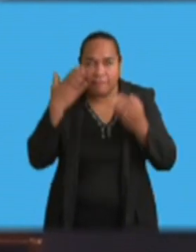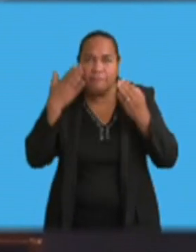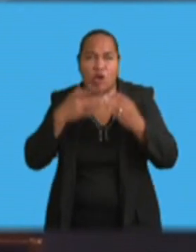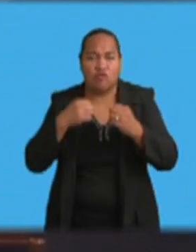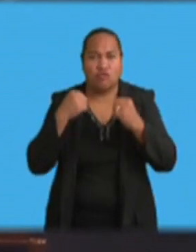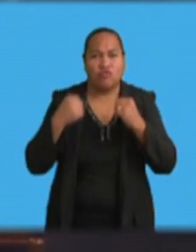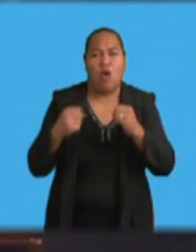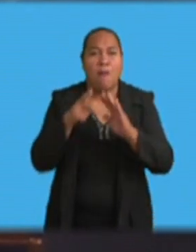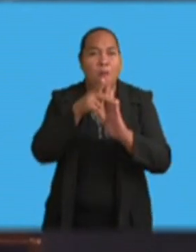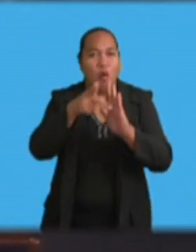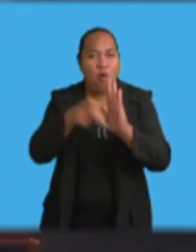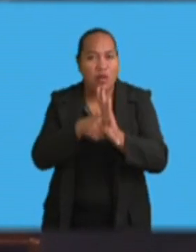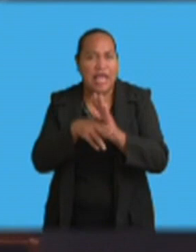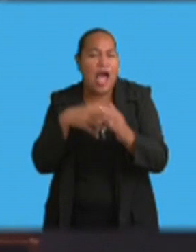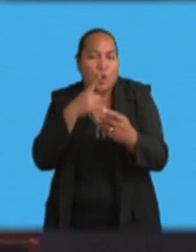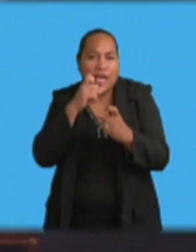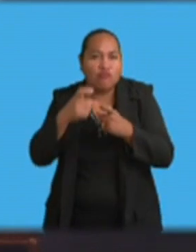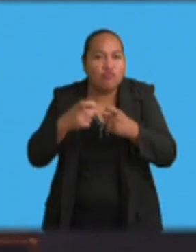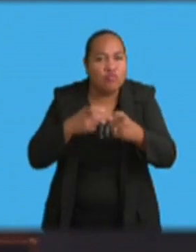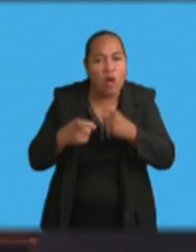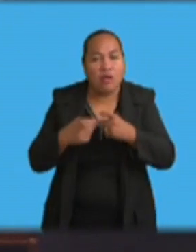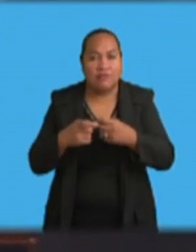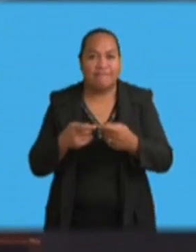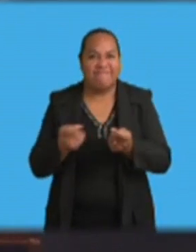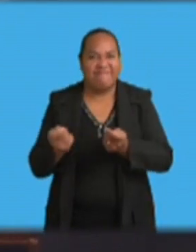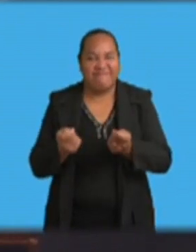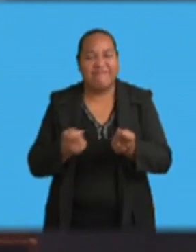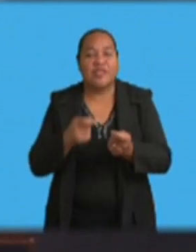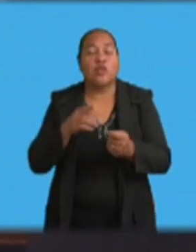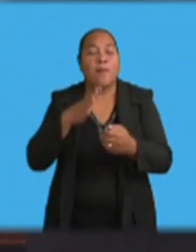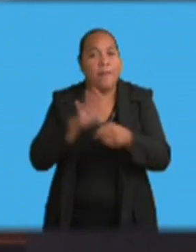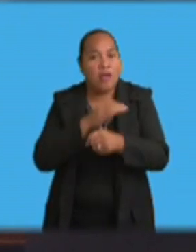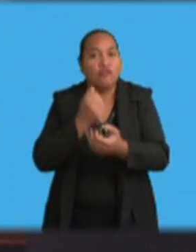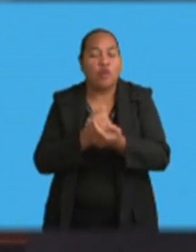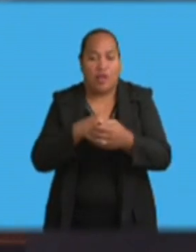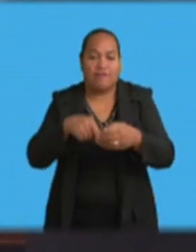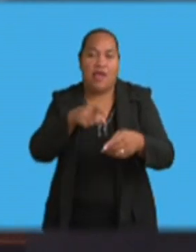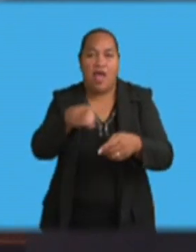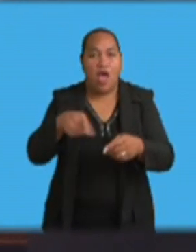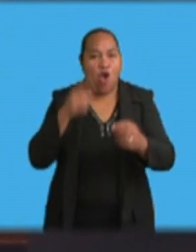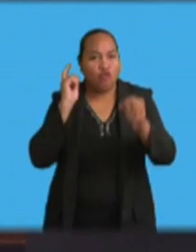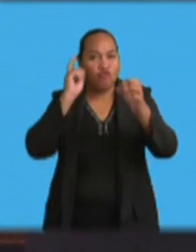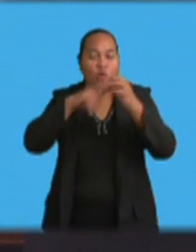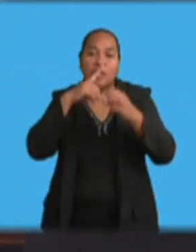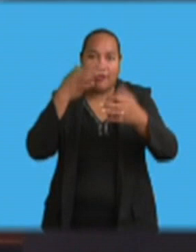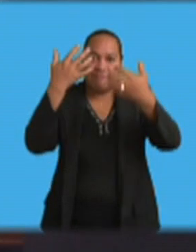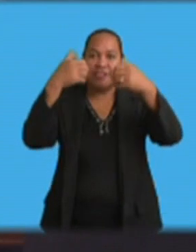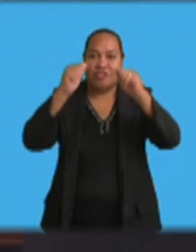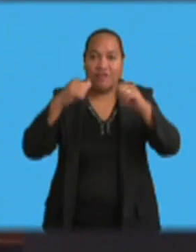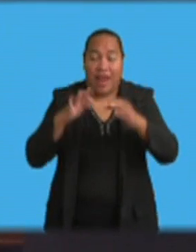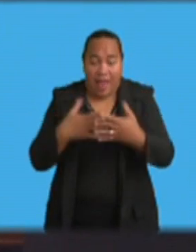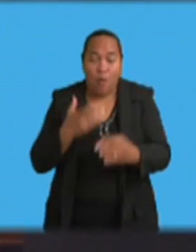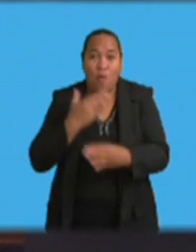and regulatory arrangements that will ensure the achievement of sustainable goals. Work is currently being done